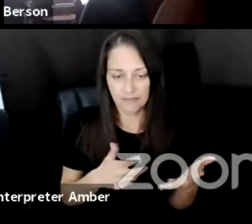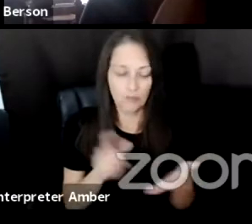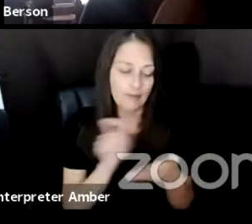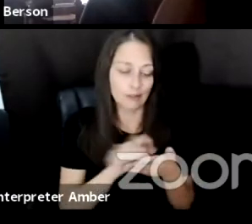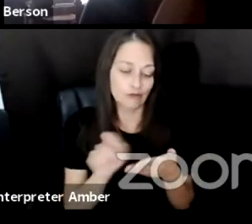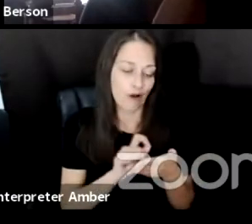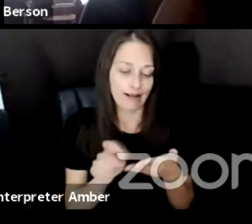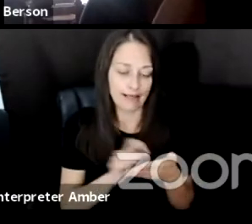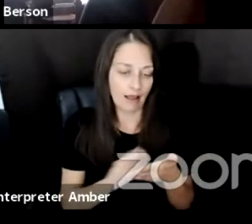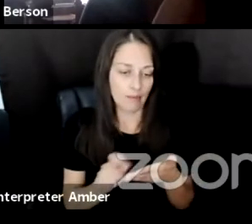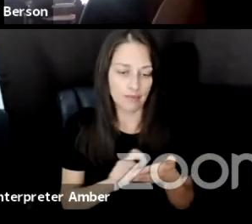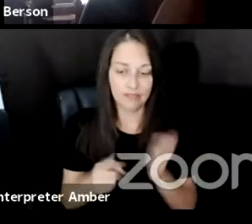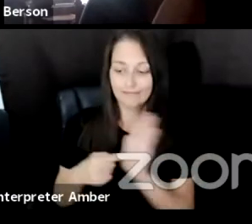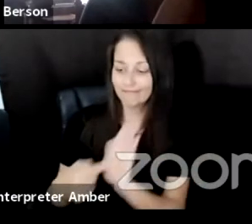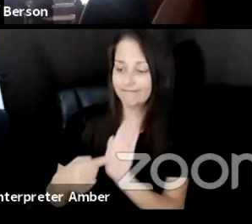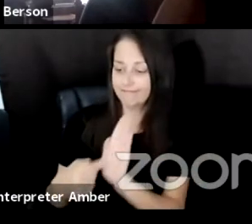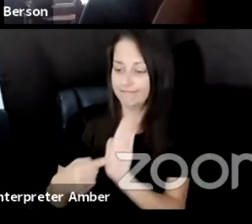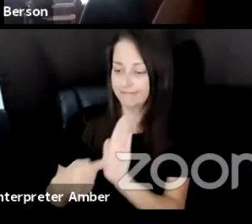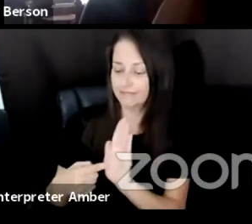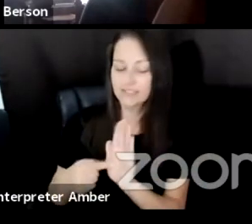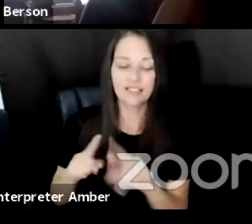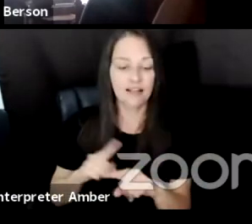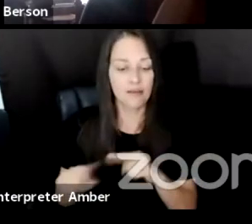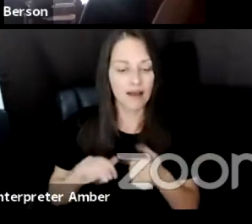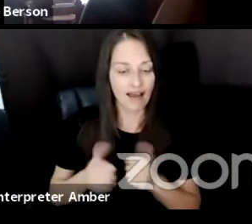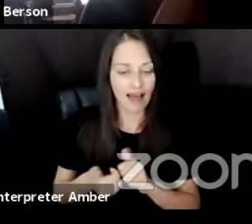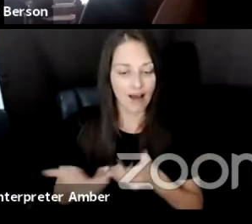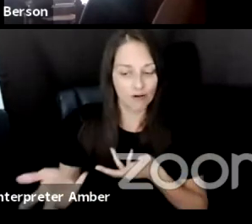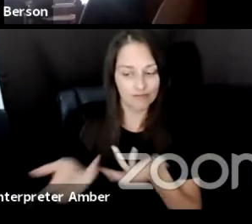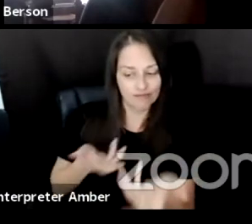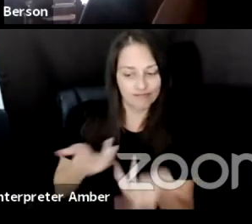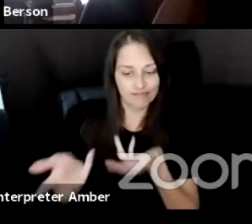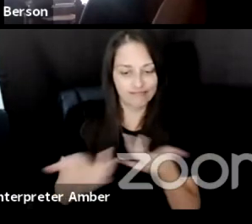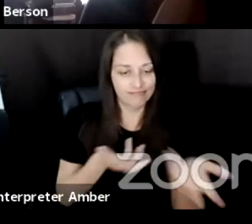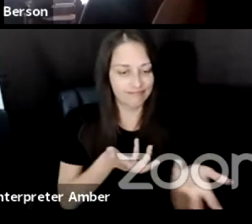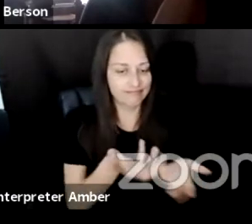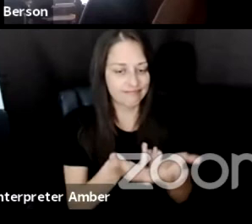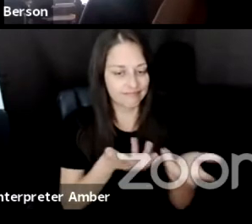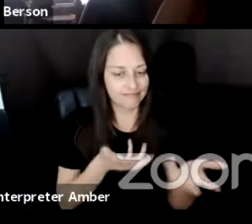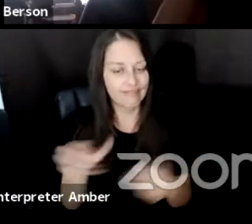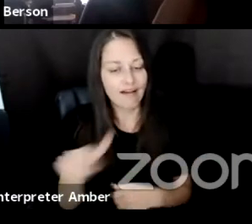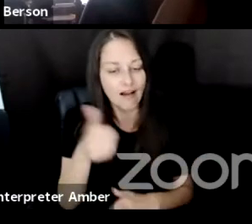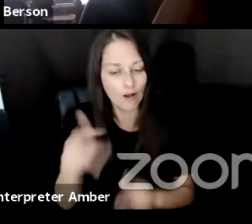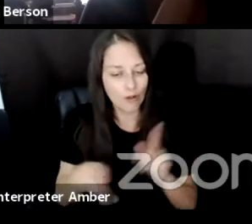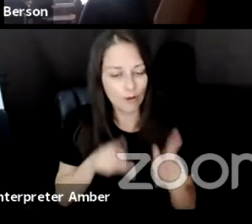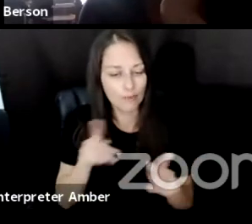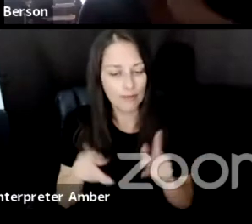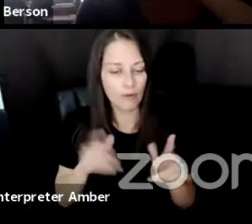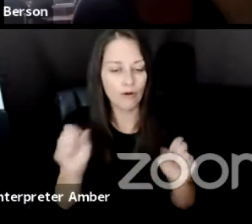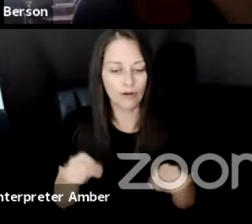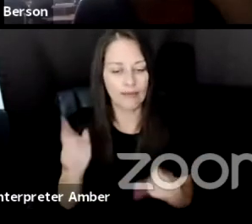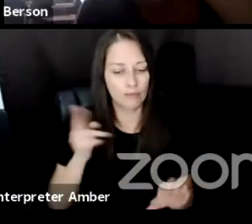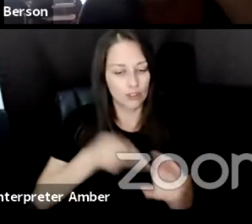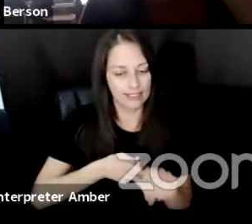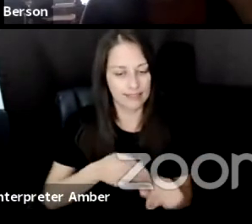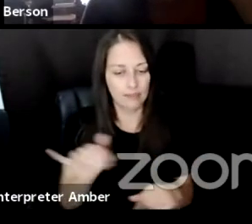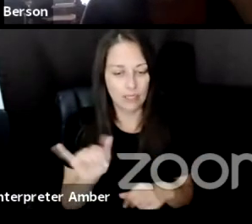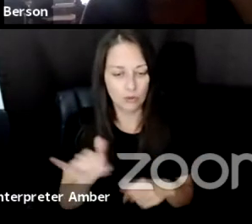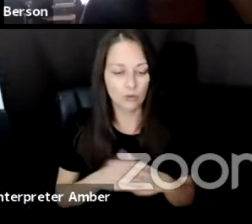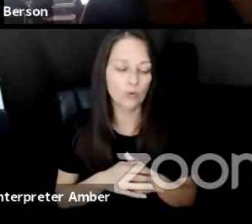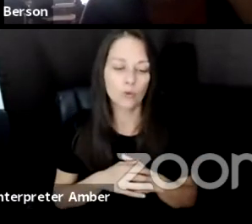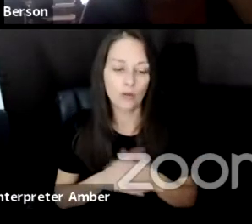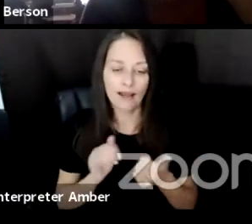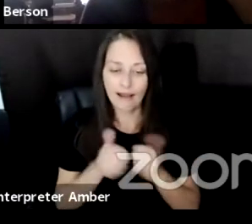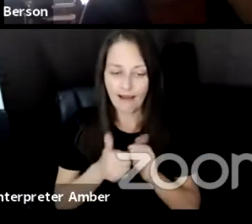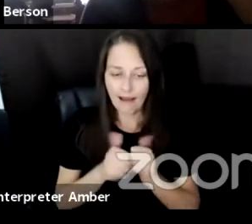but how do we make that a community conversation that other people can participate in? How do we make